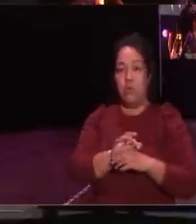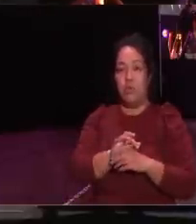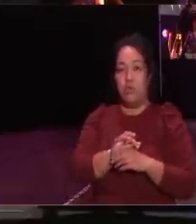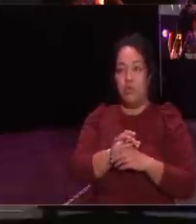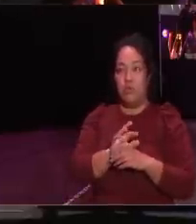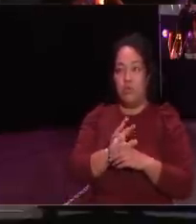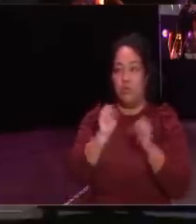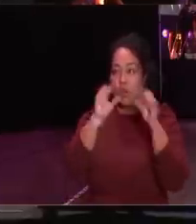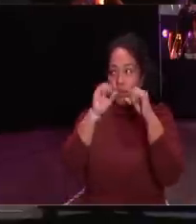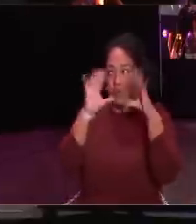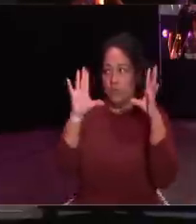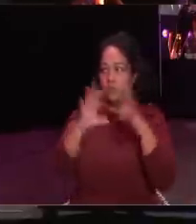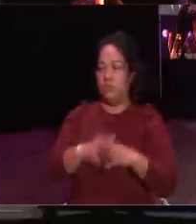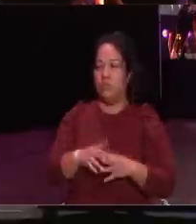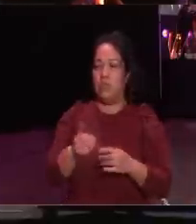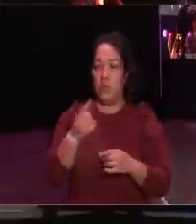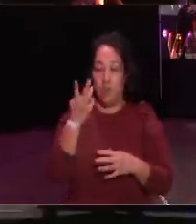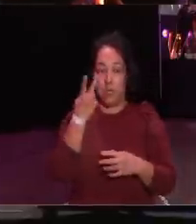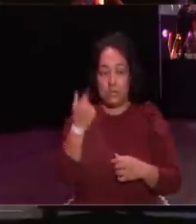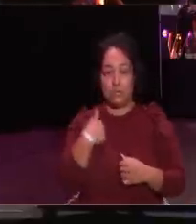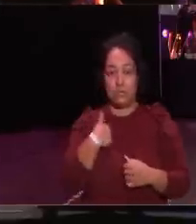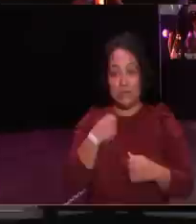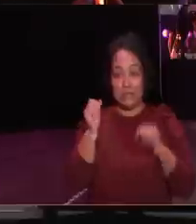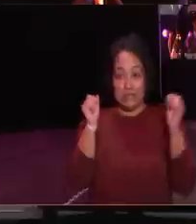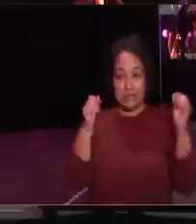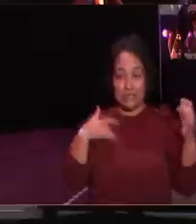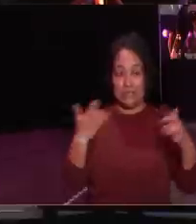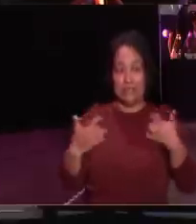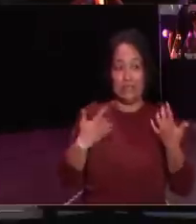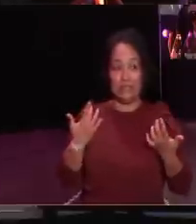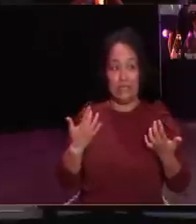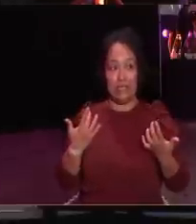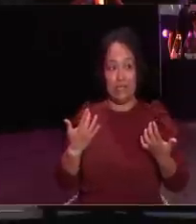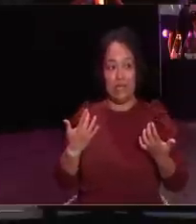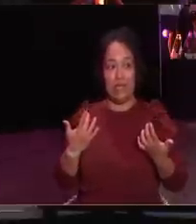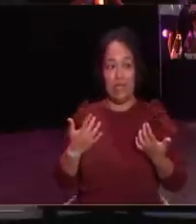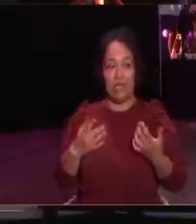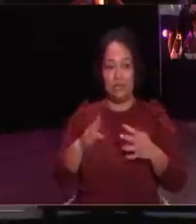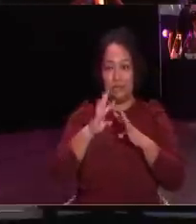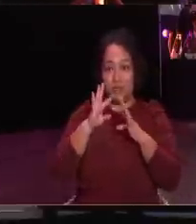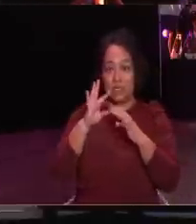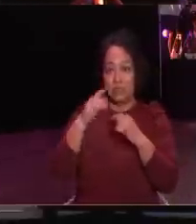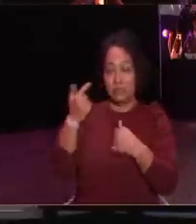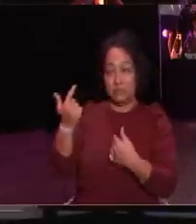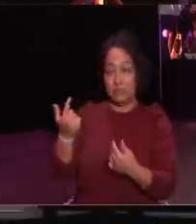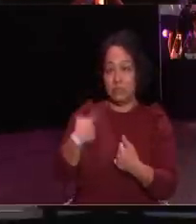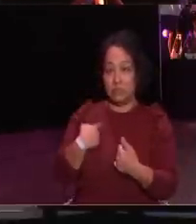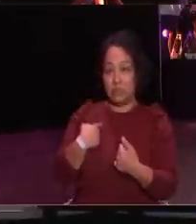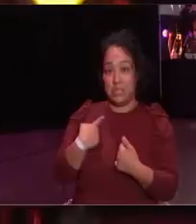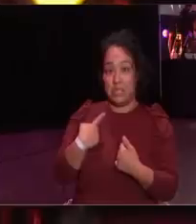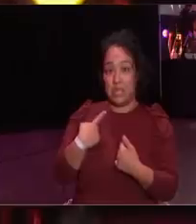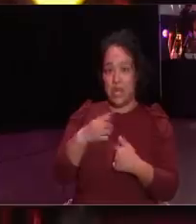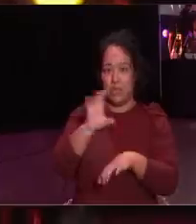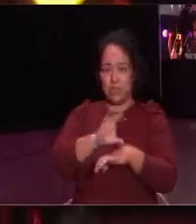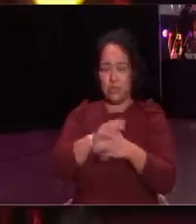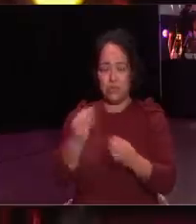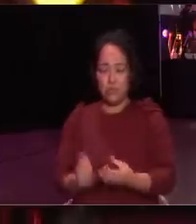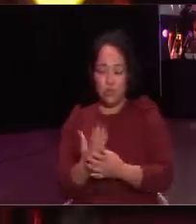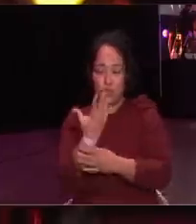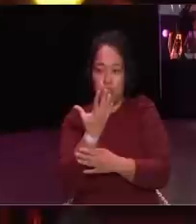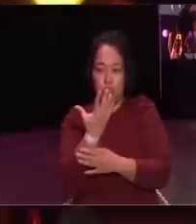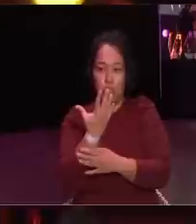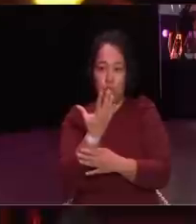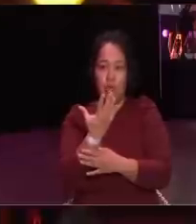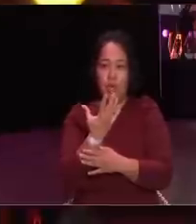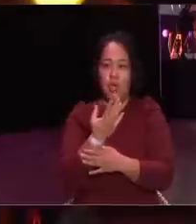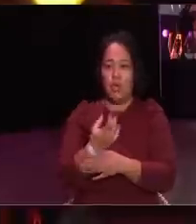if you want to see me excited, hábleme acerca de una iglesia que crece. Speak to me of a church that is growing. Hábleme del rapto de